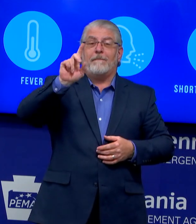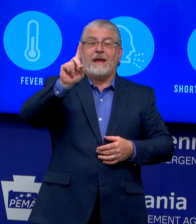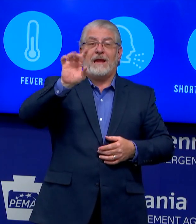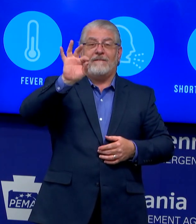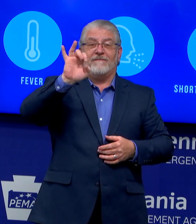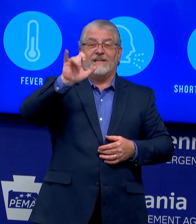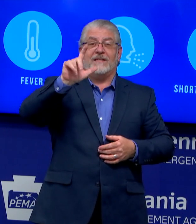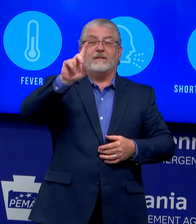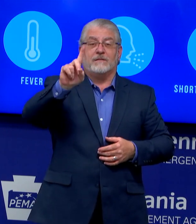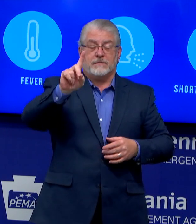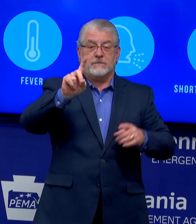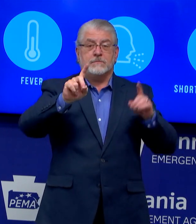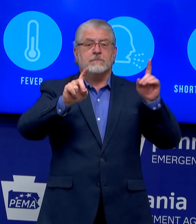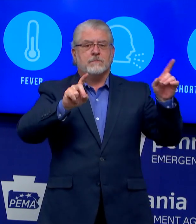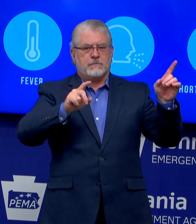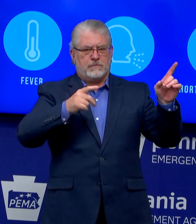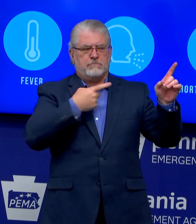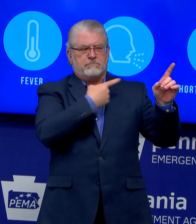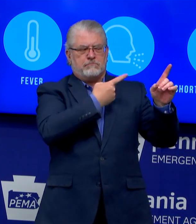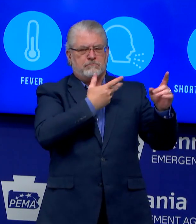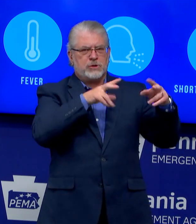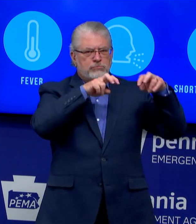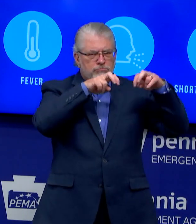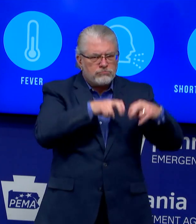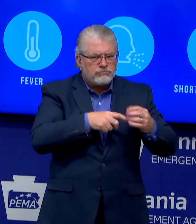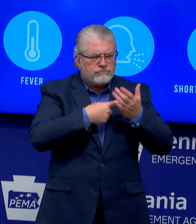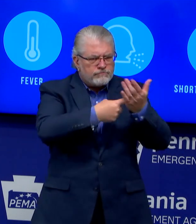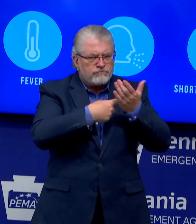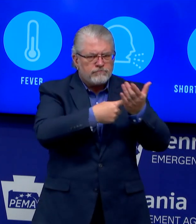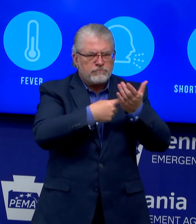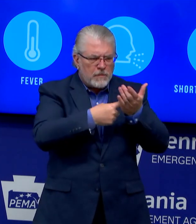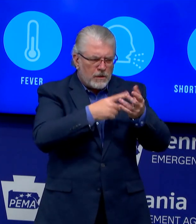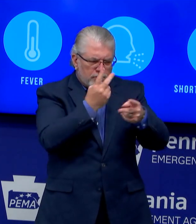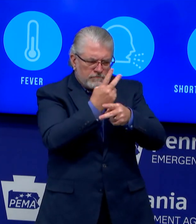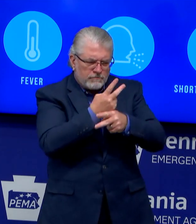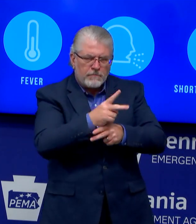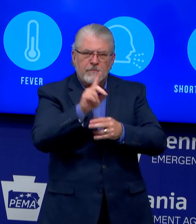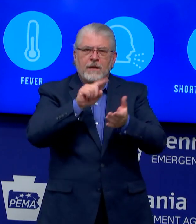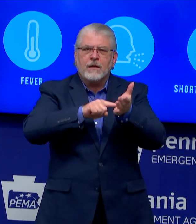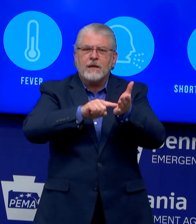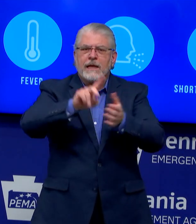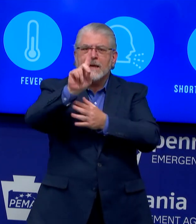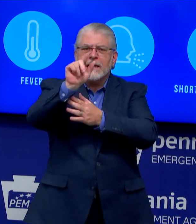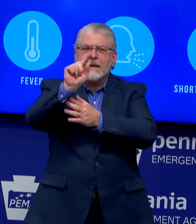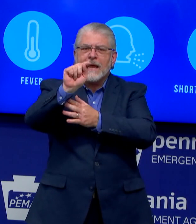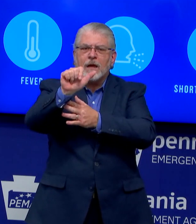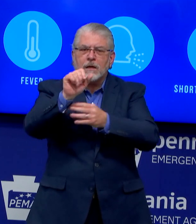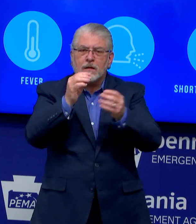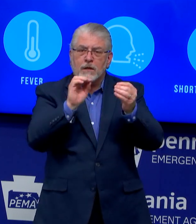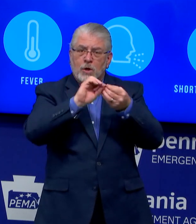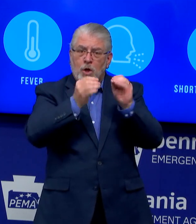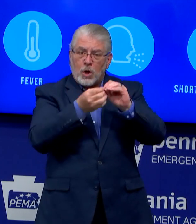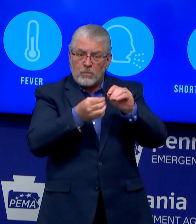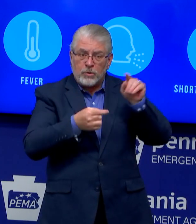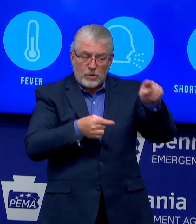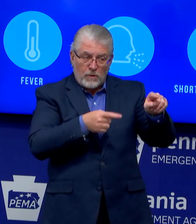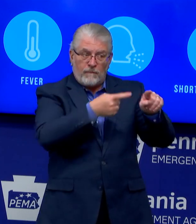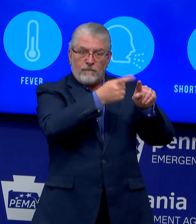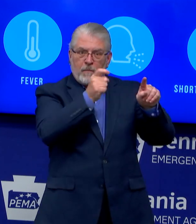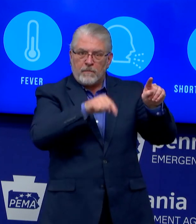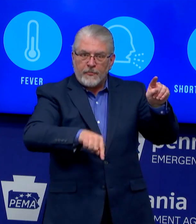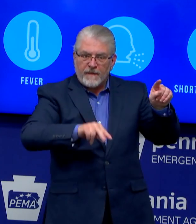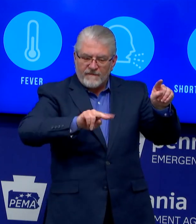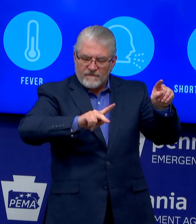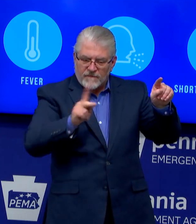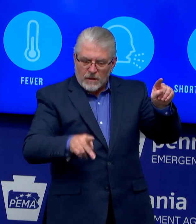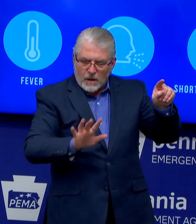collar counties of Philadelphia, in the southeast, the suburban counties, and in the northeast, we do have enough regular beds, and we have